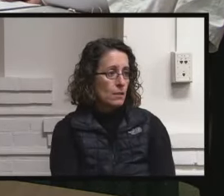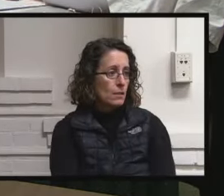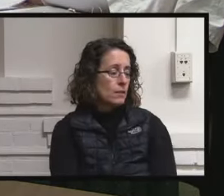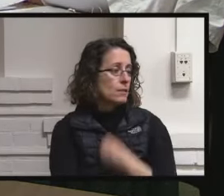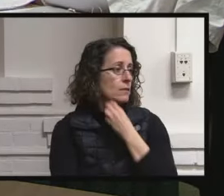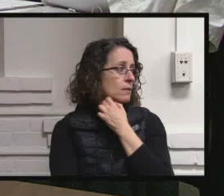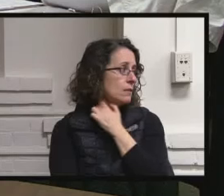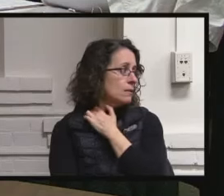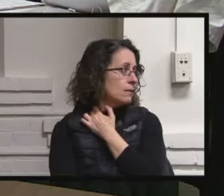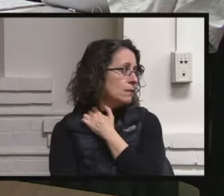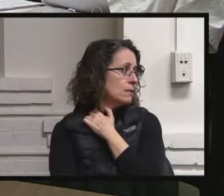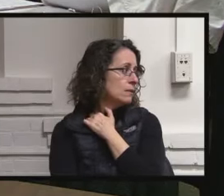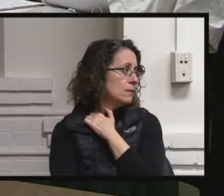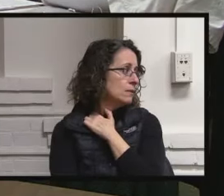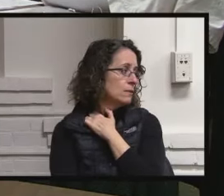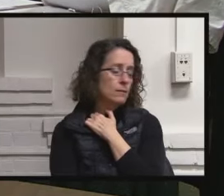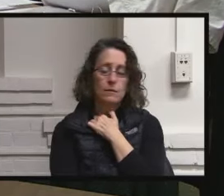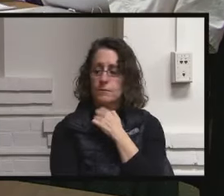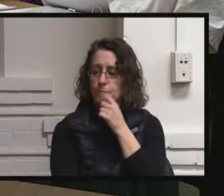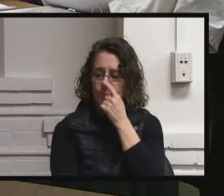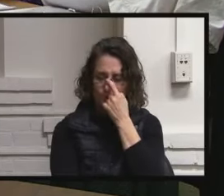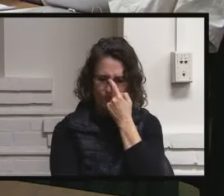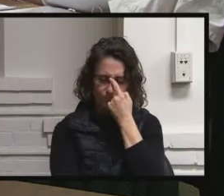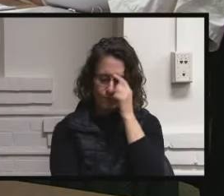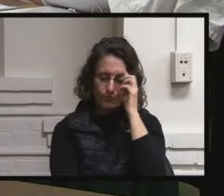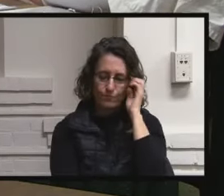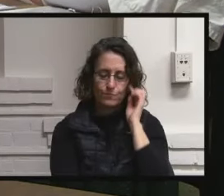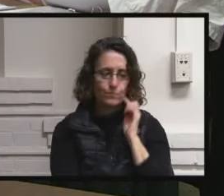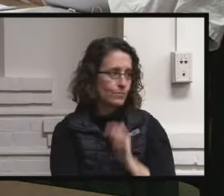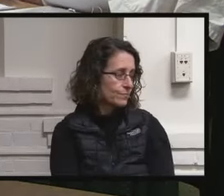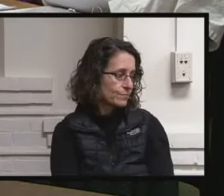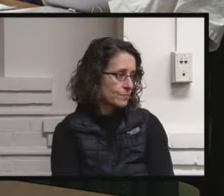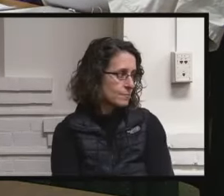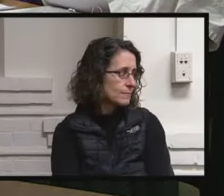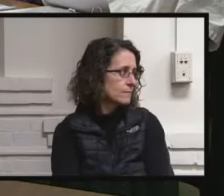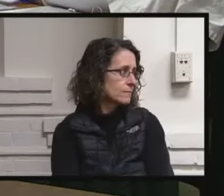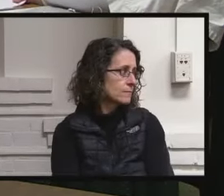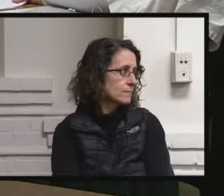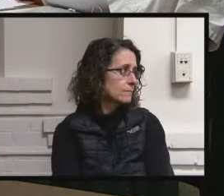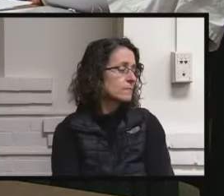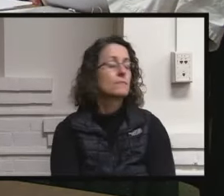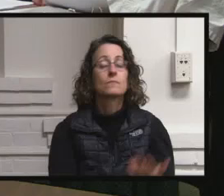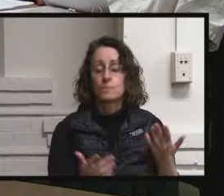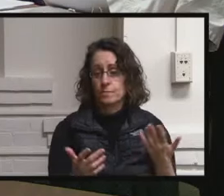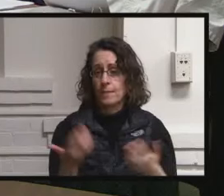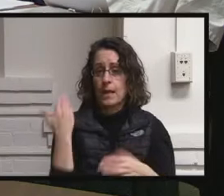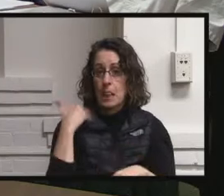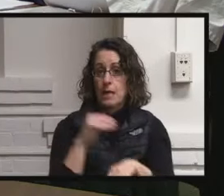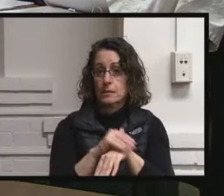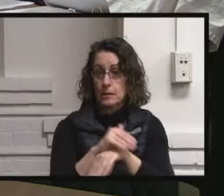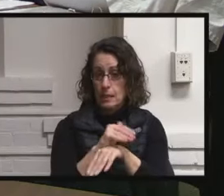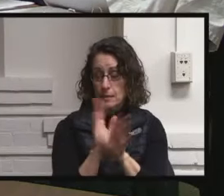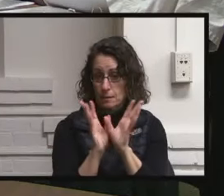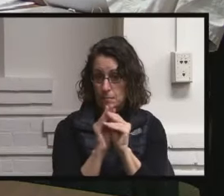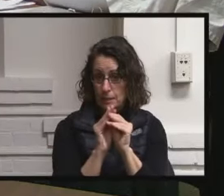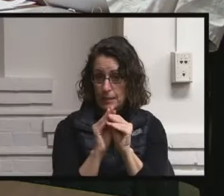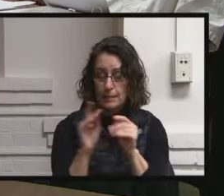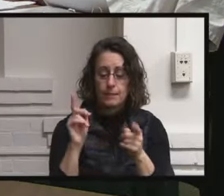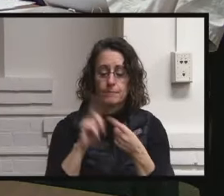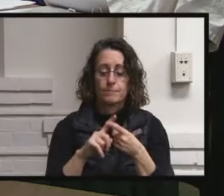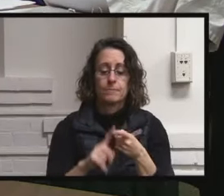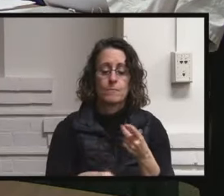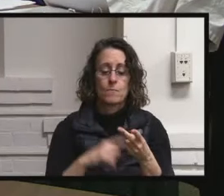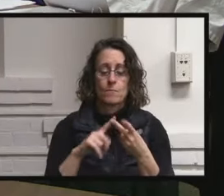I guess I would note that at last night's meeting and at the police